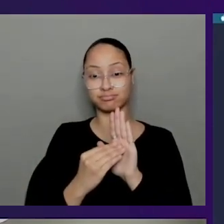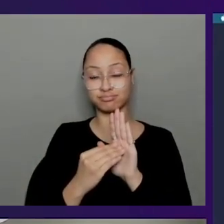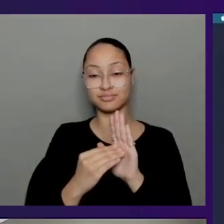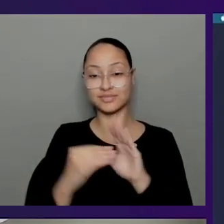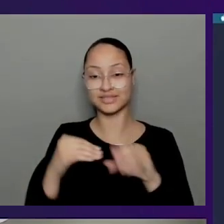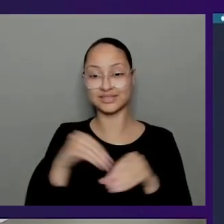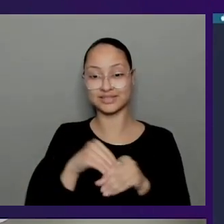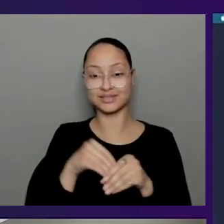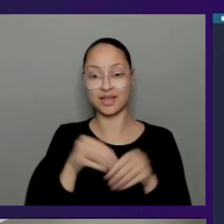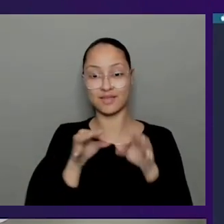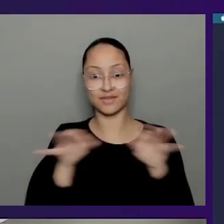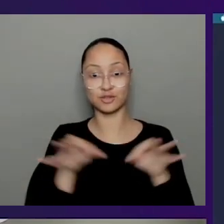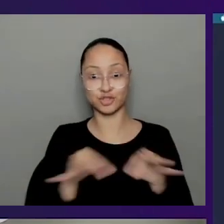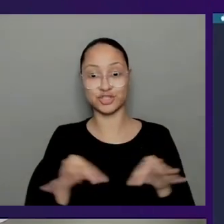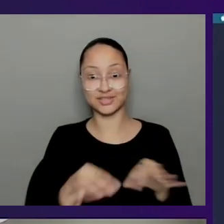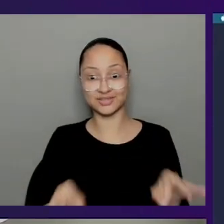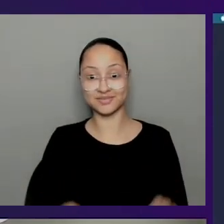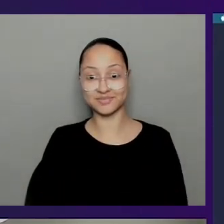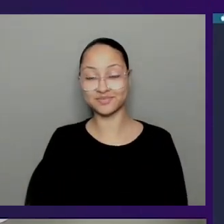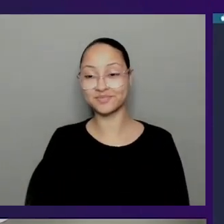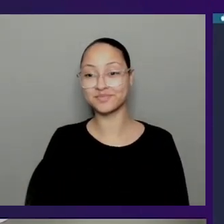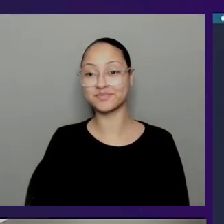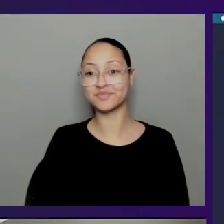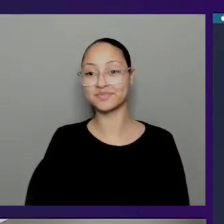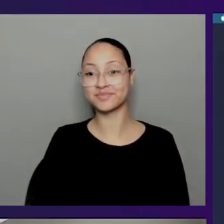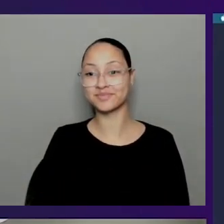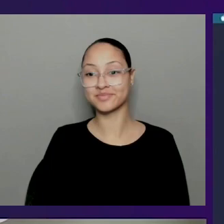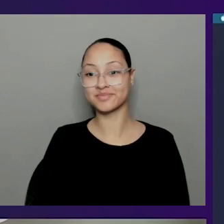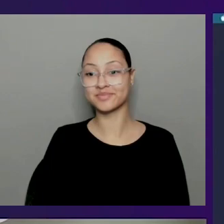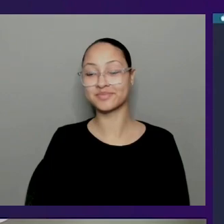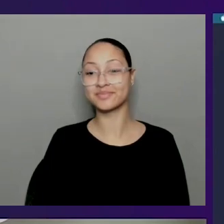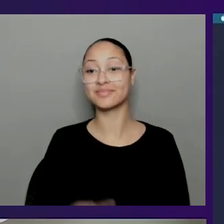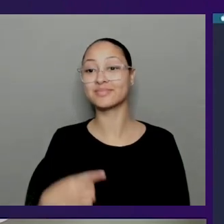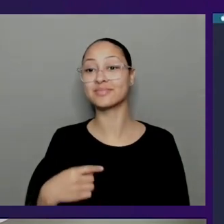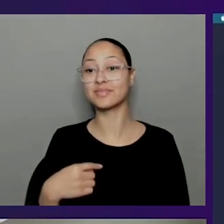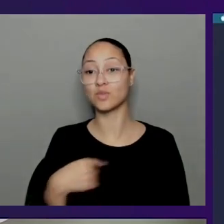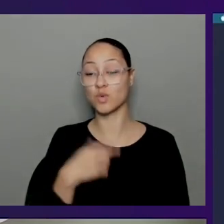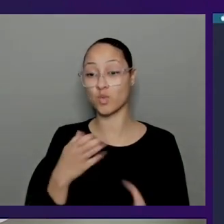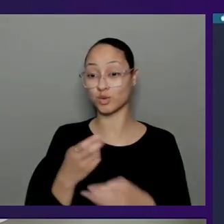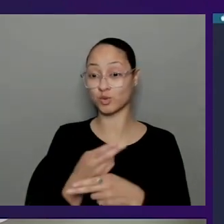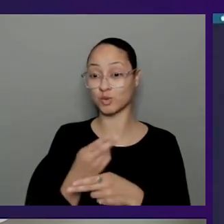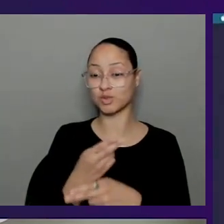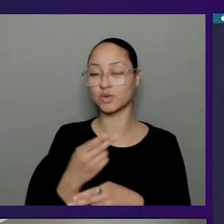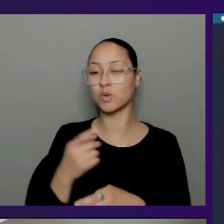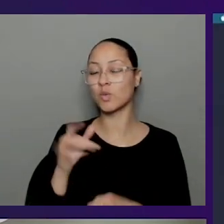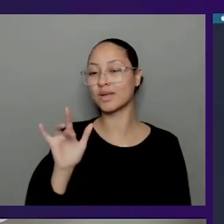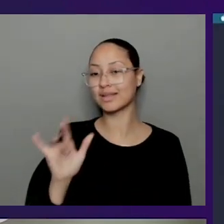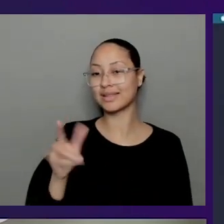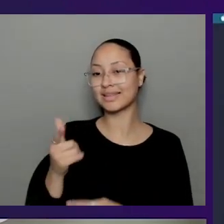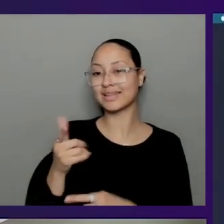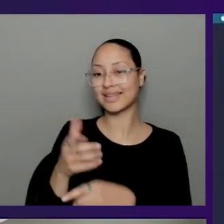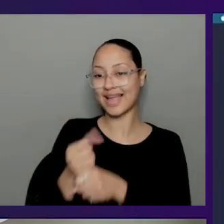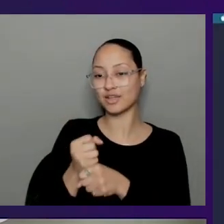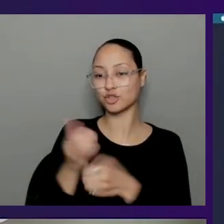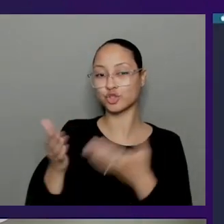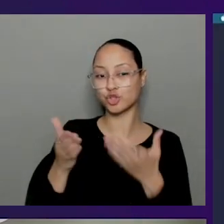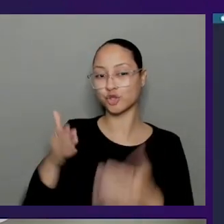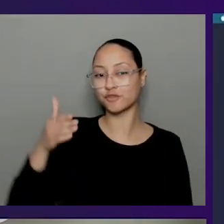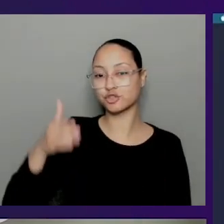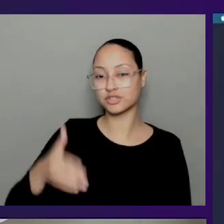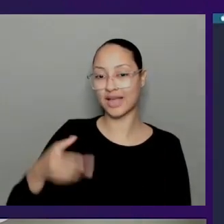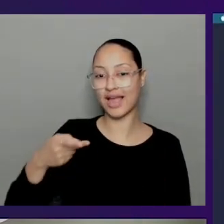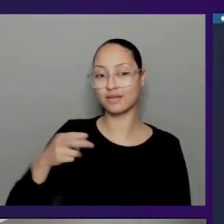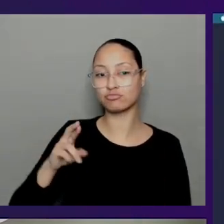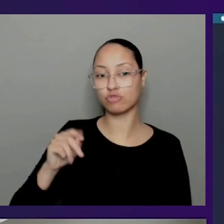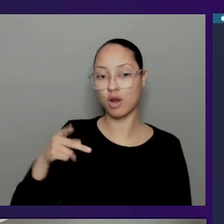Now, in order to render this, this is where we use the get server-side props. So this part of code